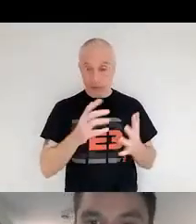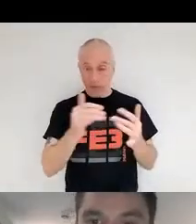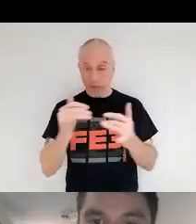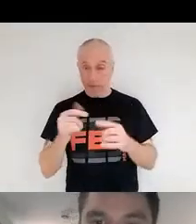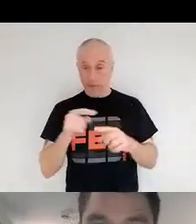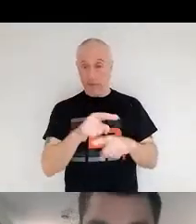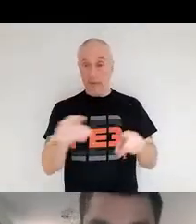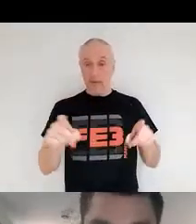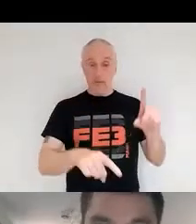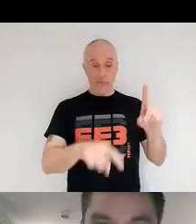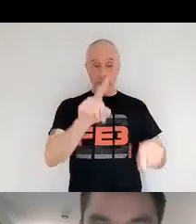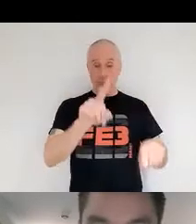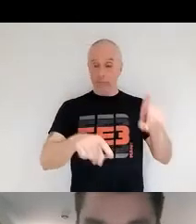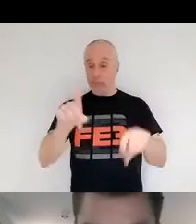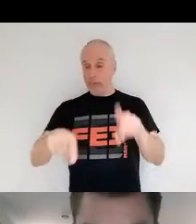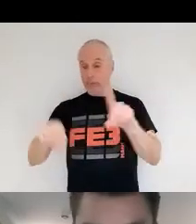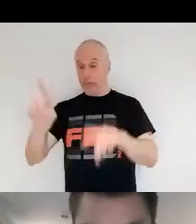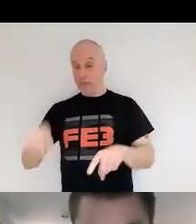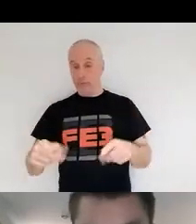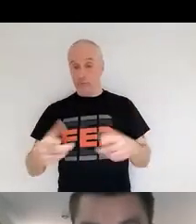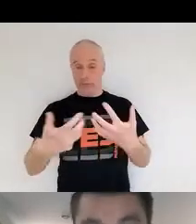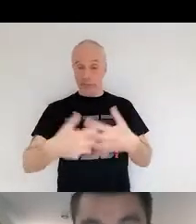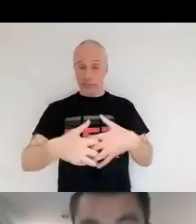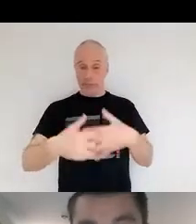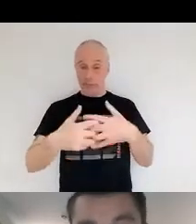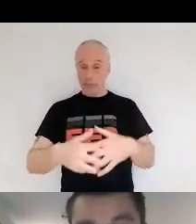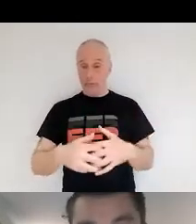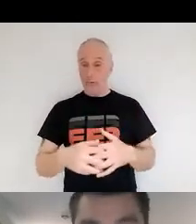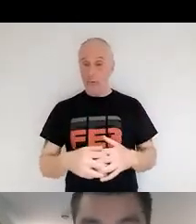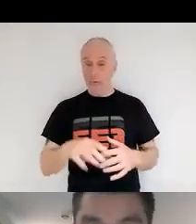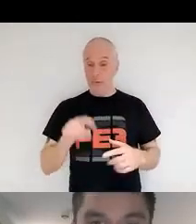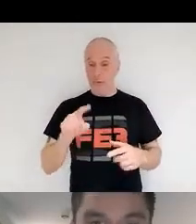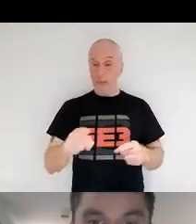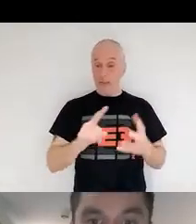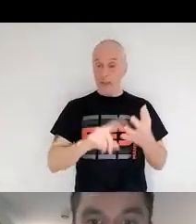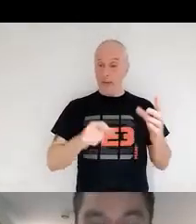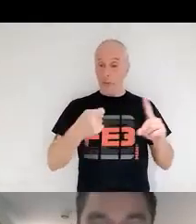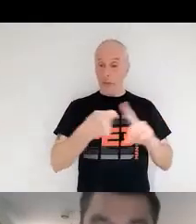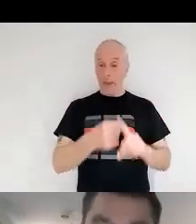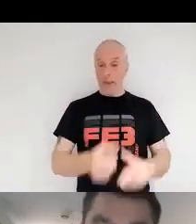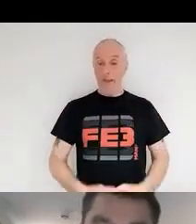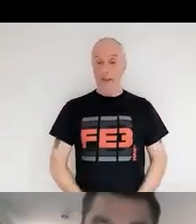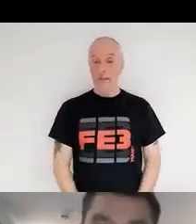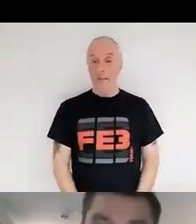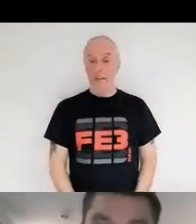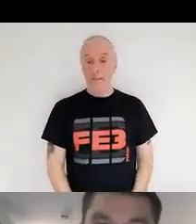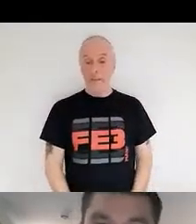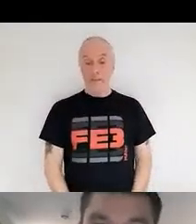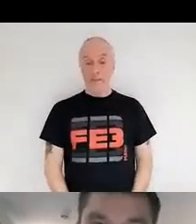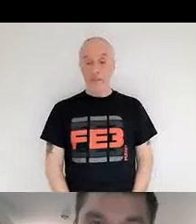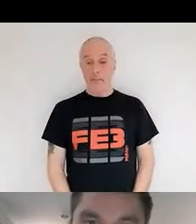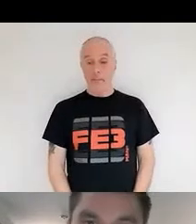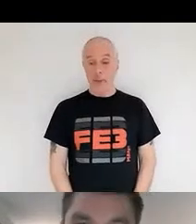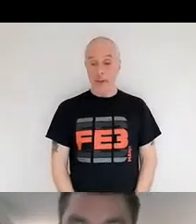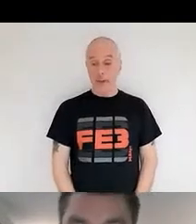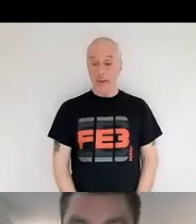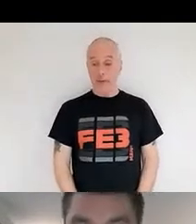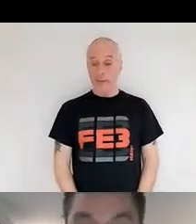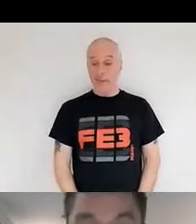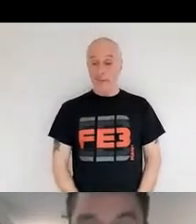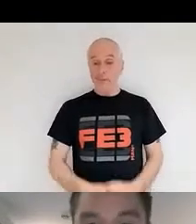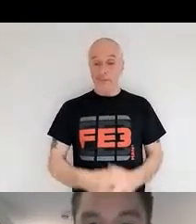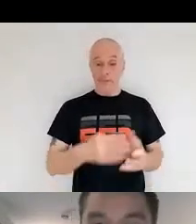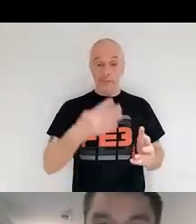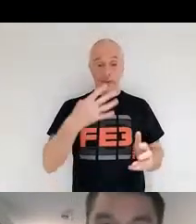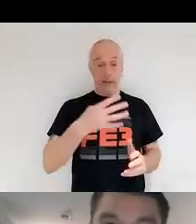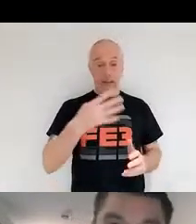are seen across the nation. If we look at natural gas appliances, the first tier of appliances came in